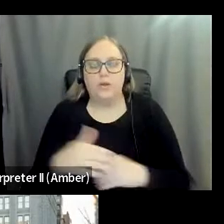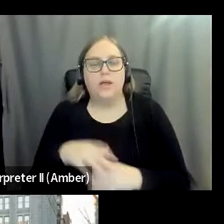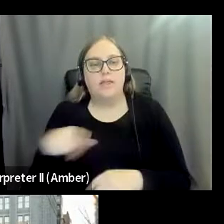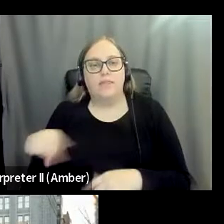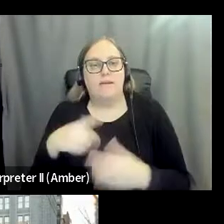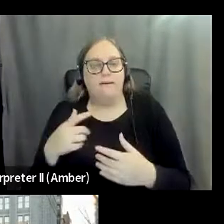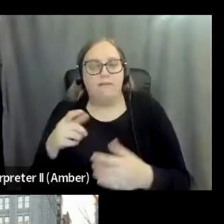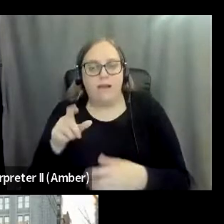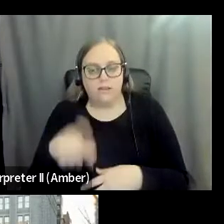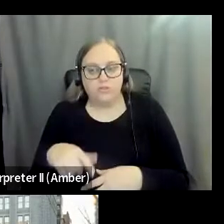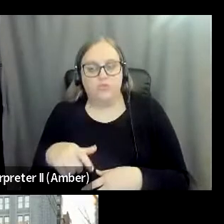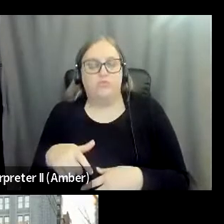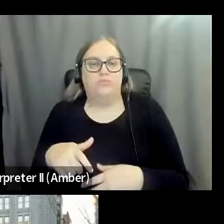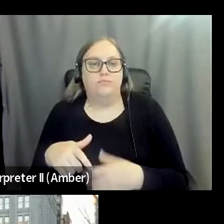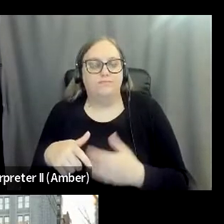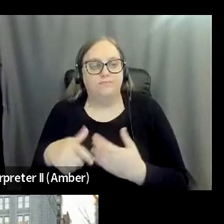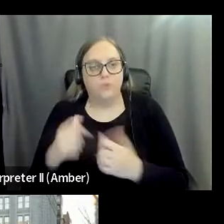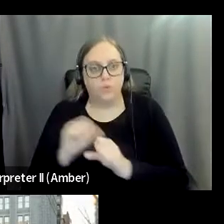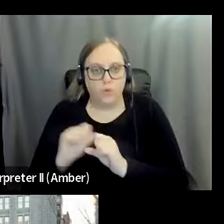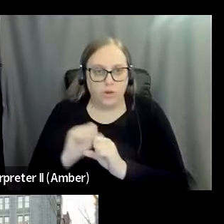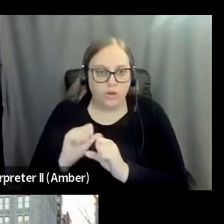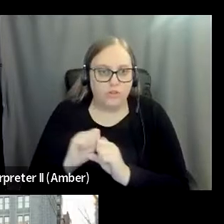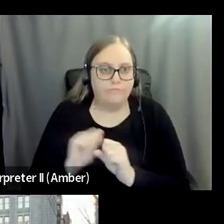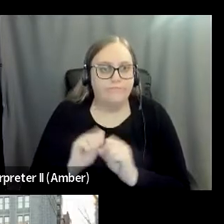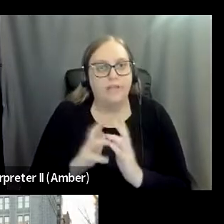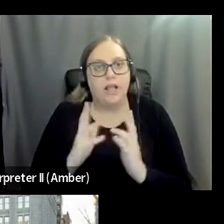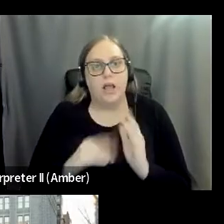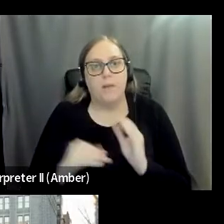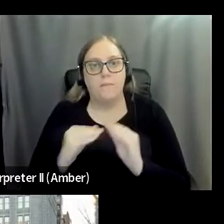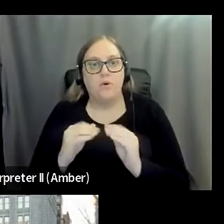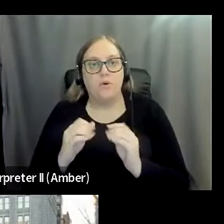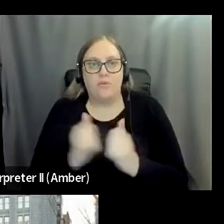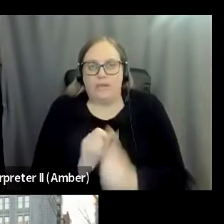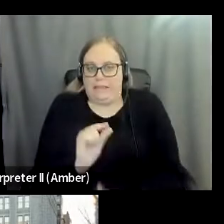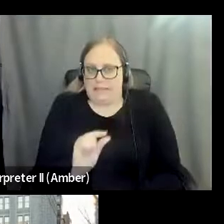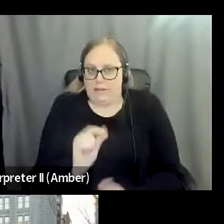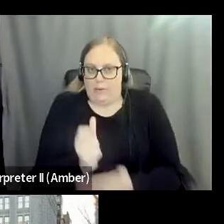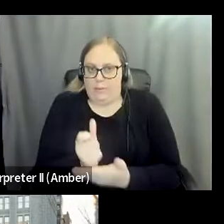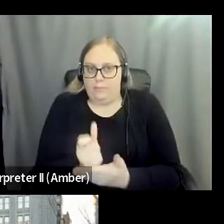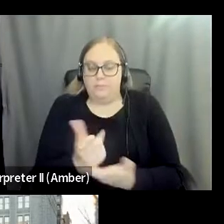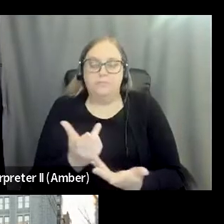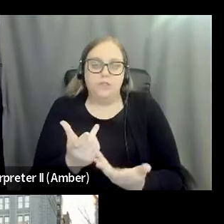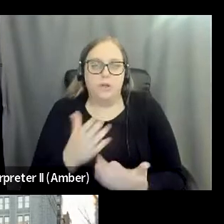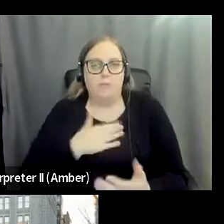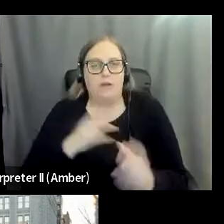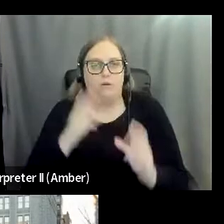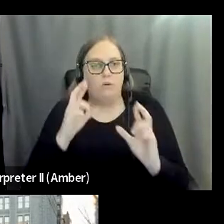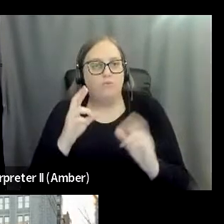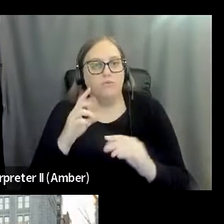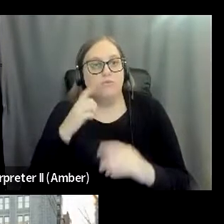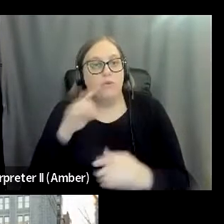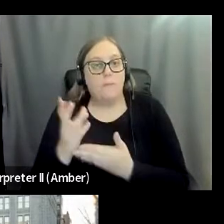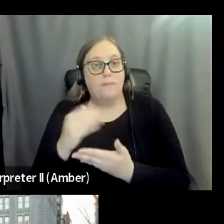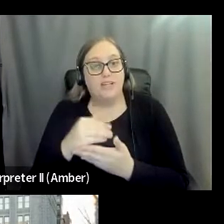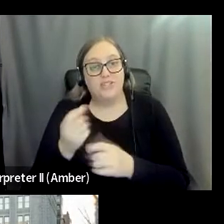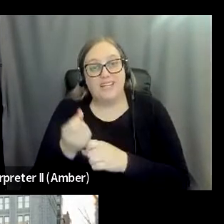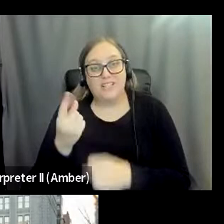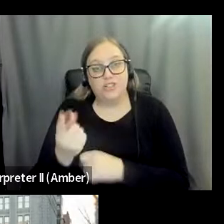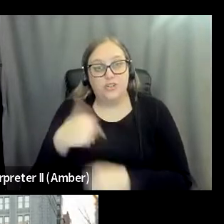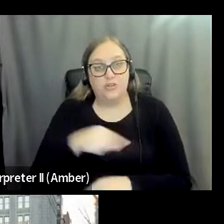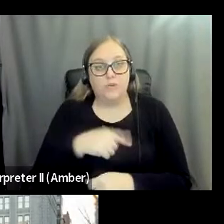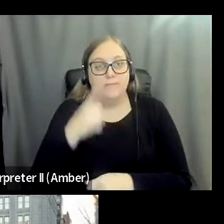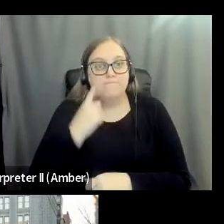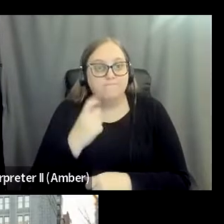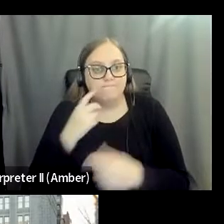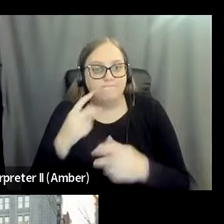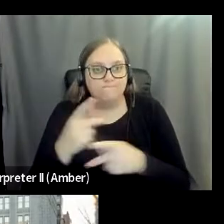had to work a lot with a little. My hope is that when we go into budget next year, we take into account